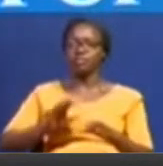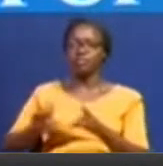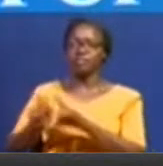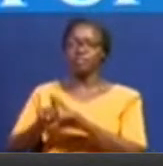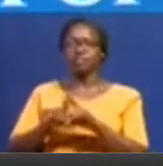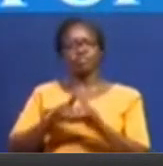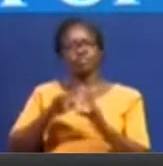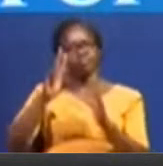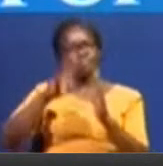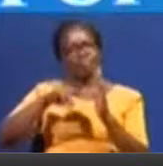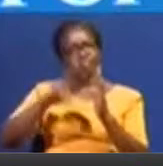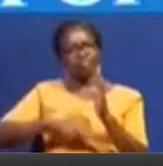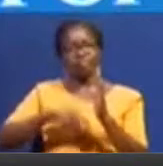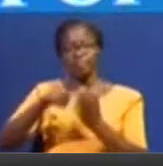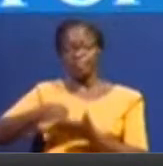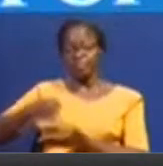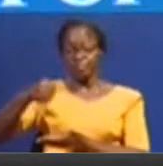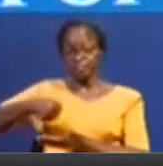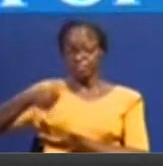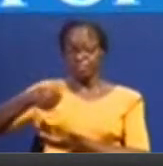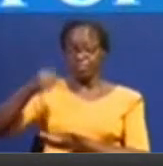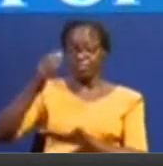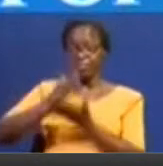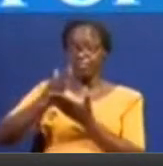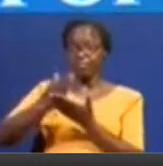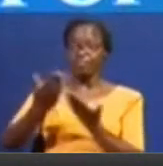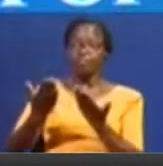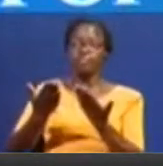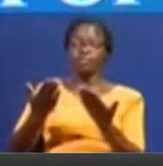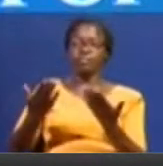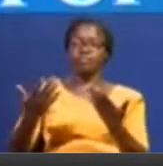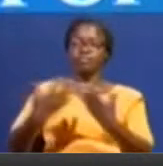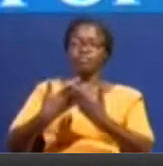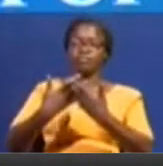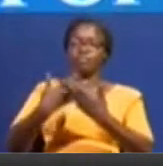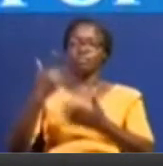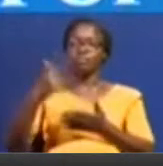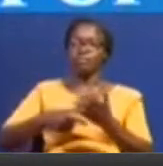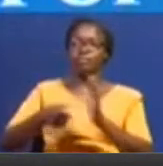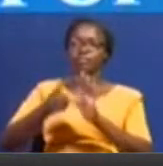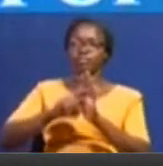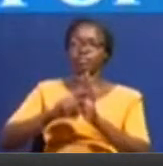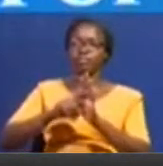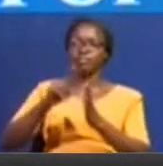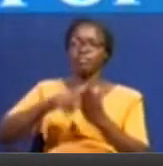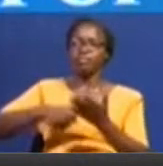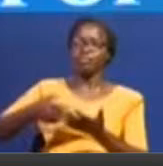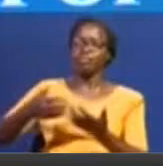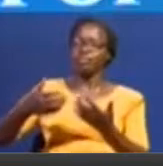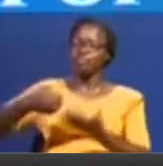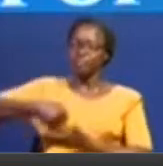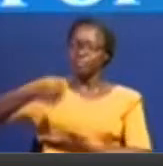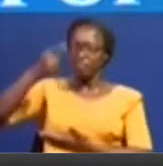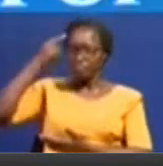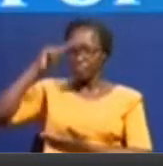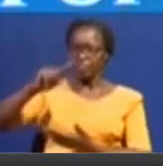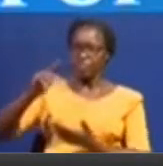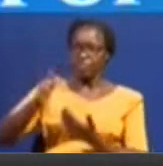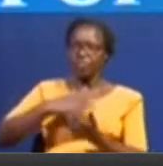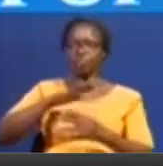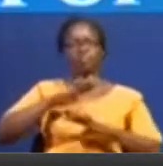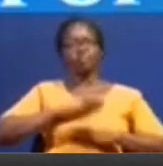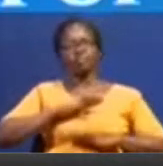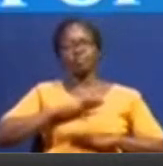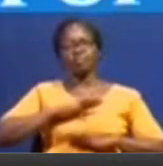to go through that budget and confirm whether it corresponds to what is required, what has been budgeted for, and whether it is